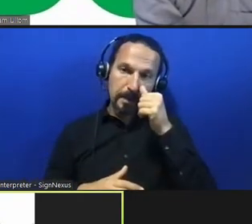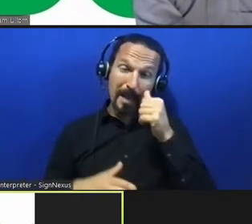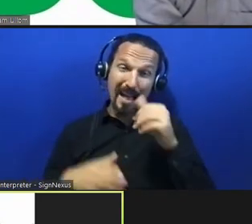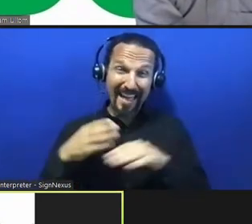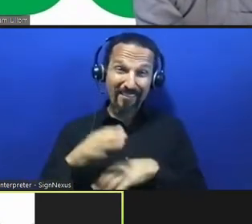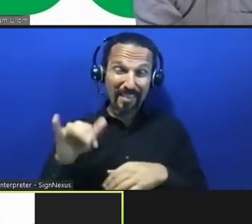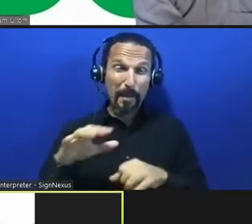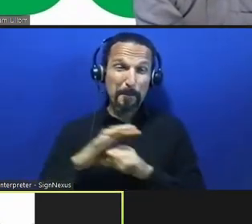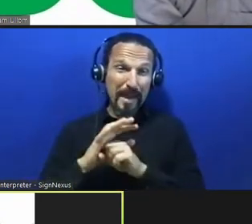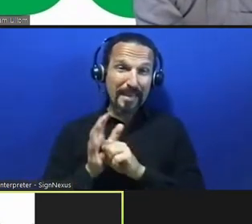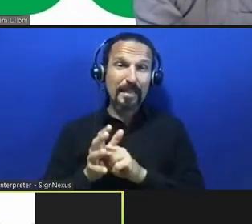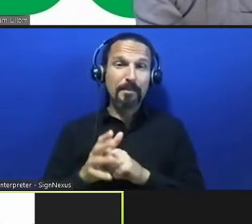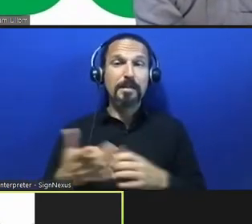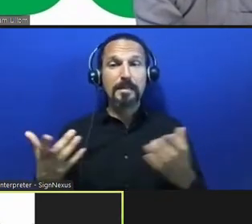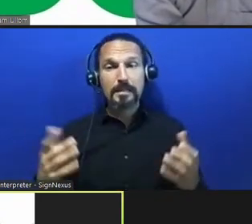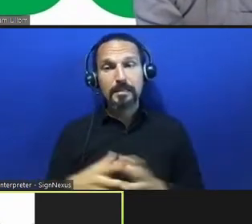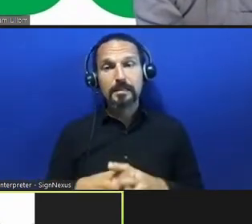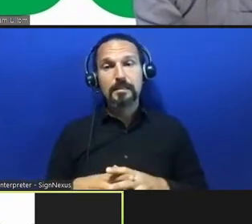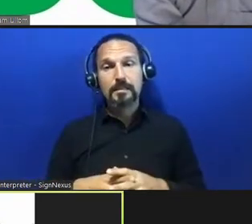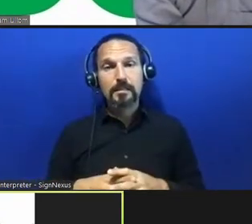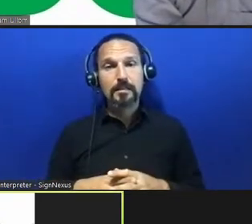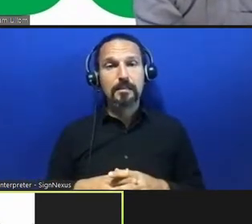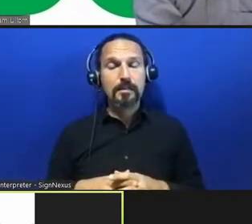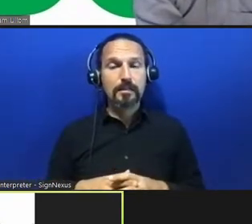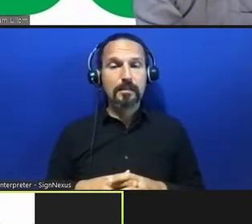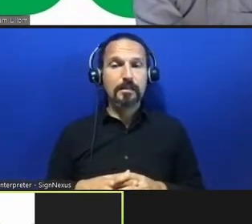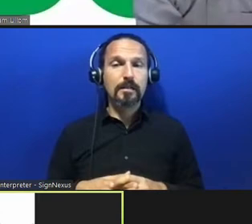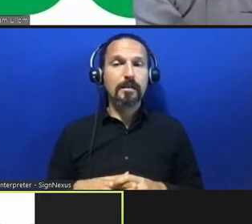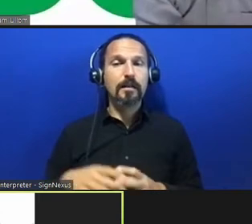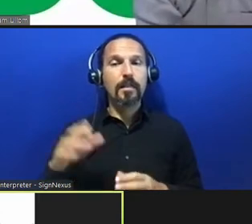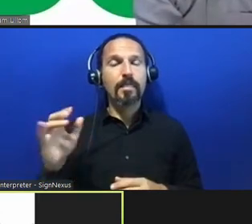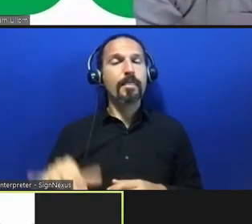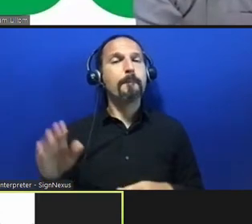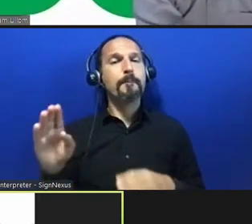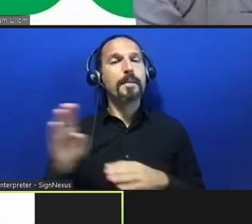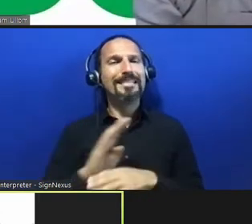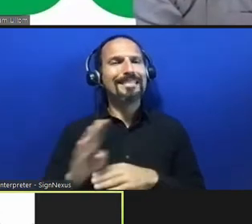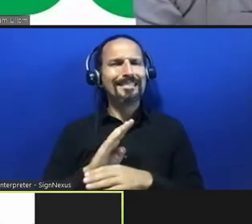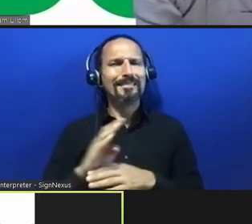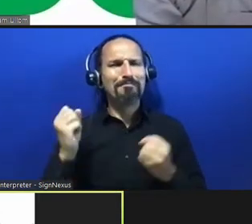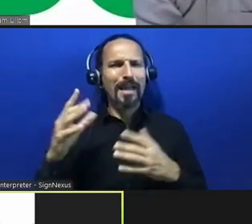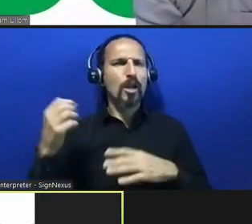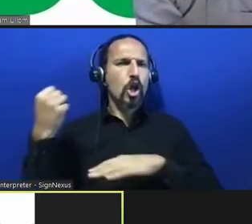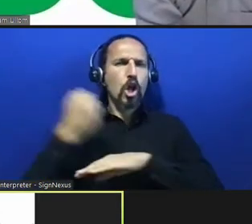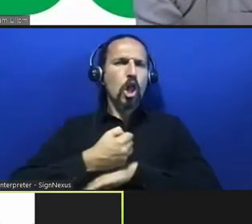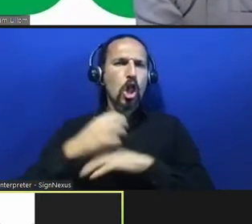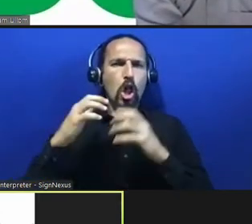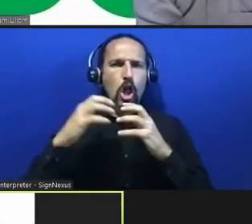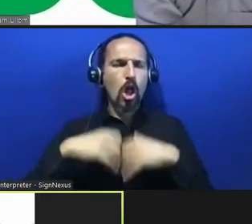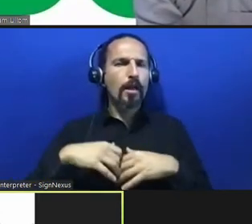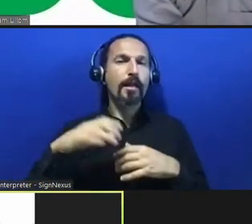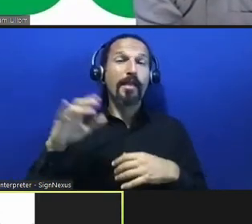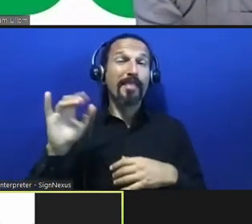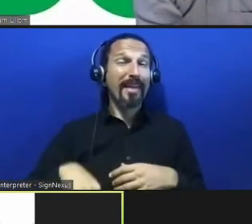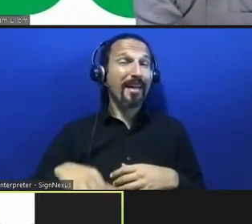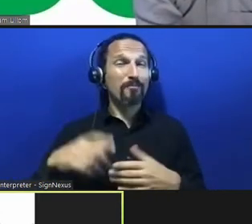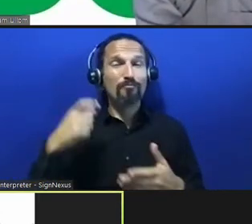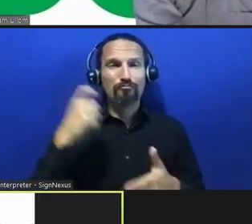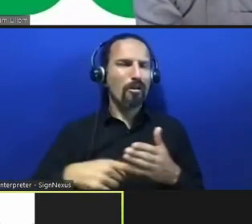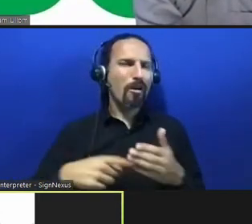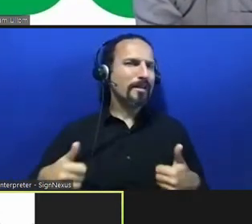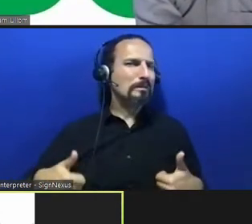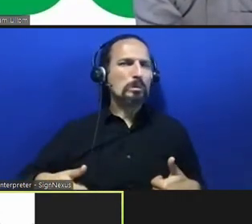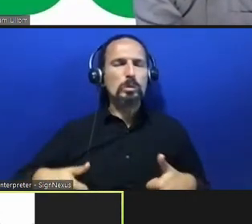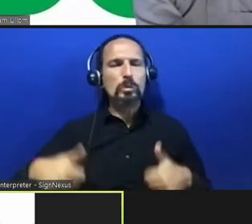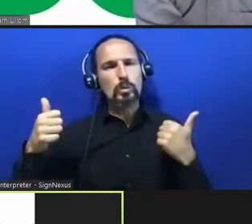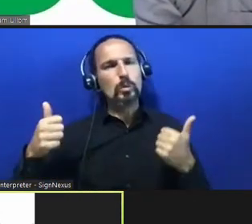out of a pandemic you know after all these businesses are closing down after you know inflation being that what it is as I mentioned